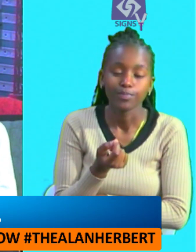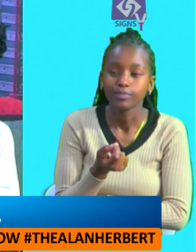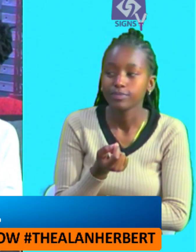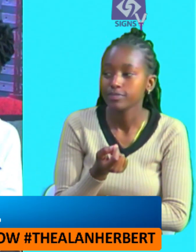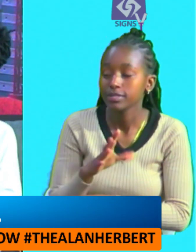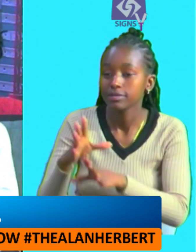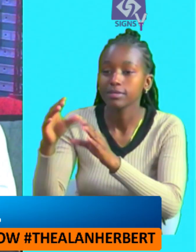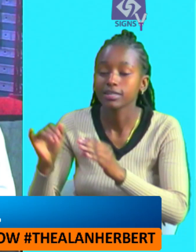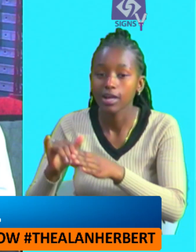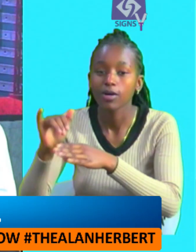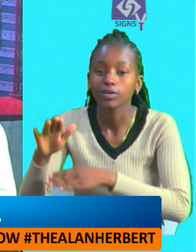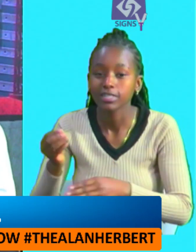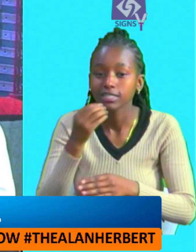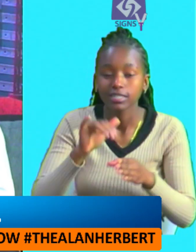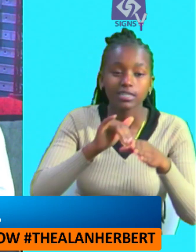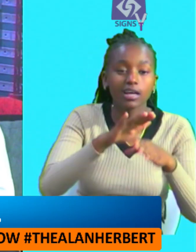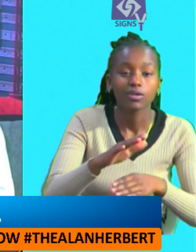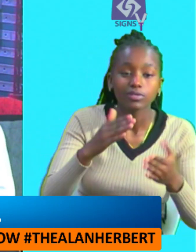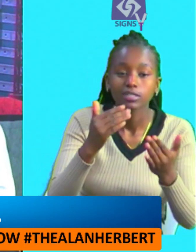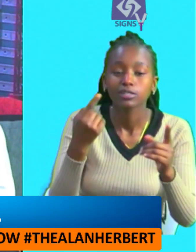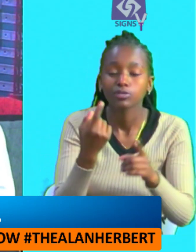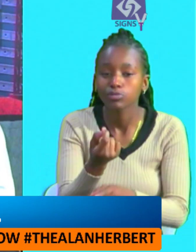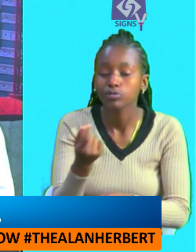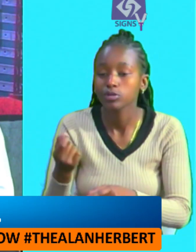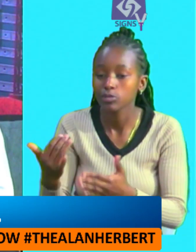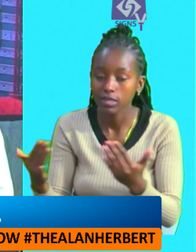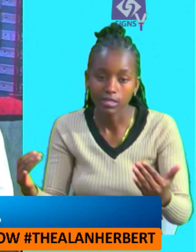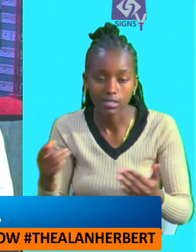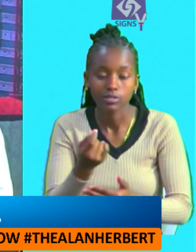I invited on air? Tickets are $300.